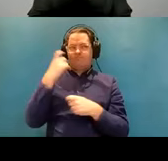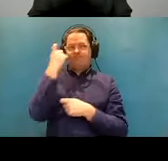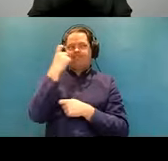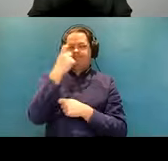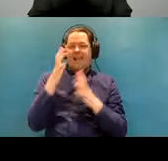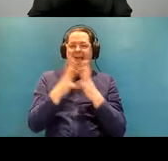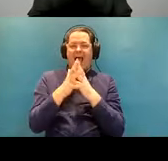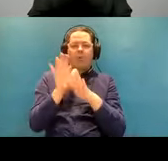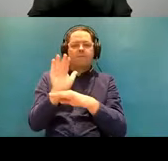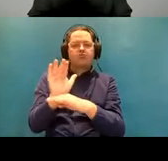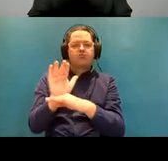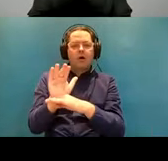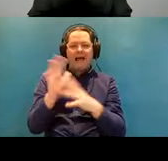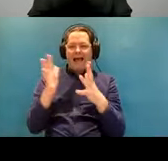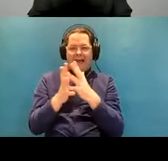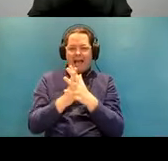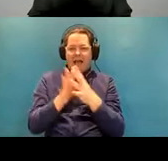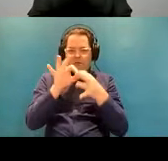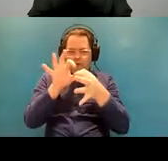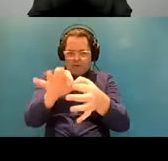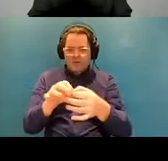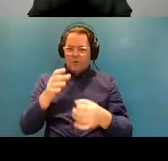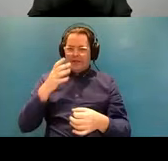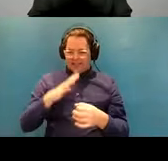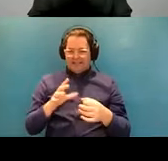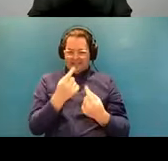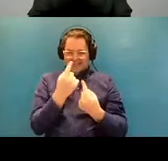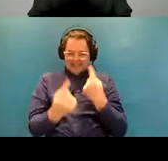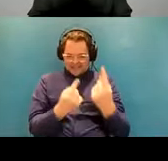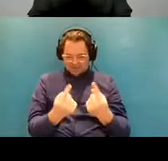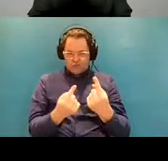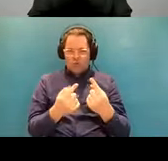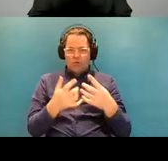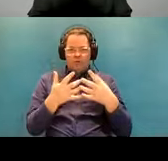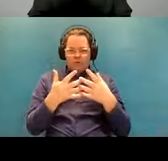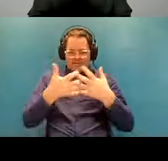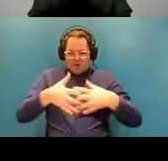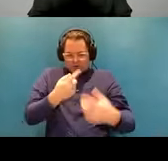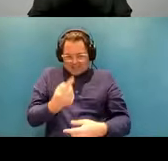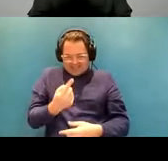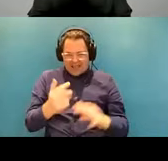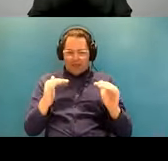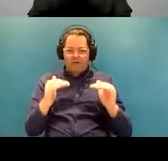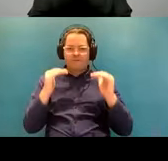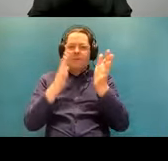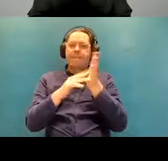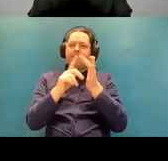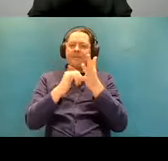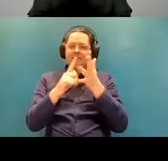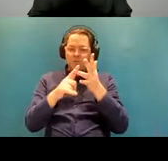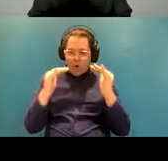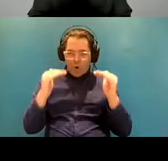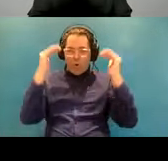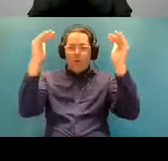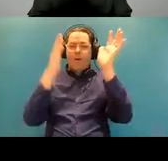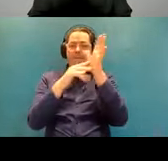Yeah, and tracing the macro and the meso management, what's permitted, what sanctions exist. And this is very dull and very boring.